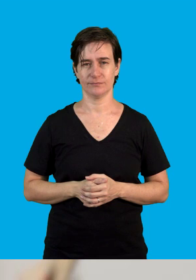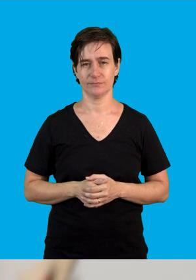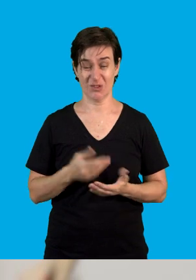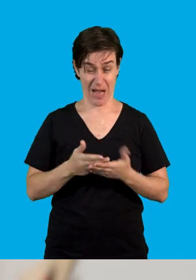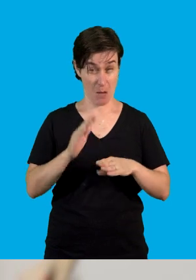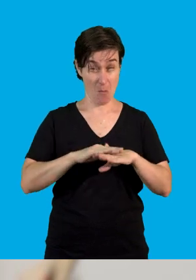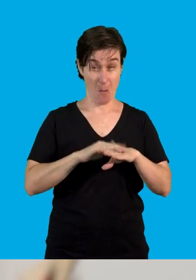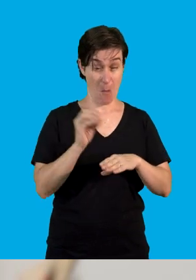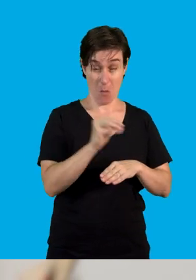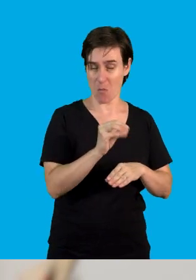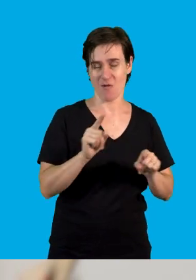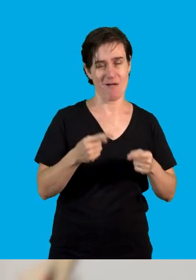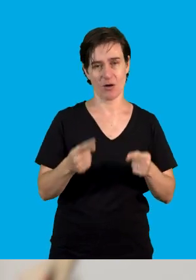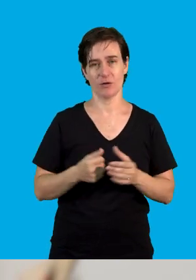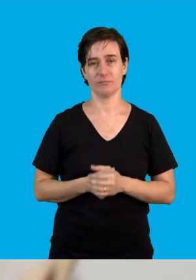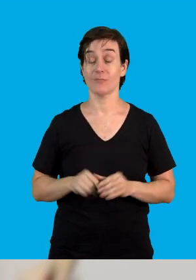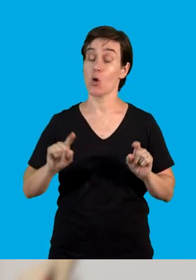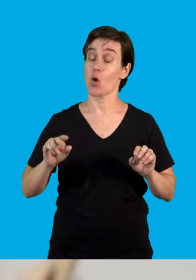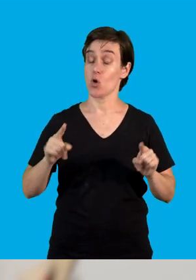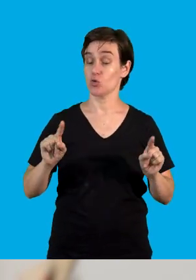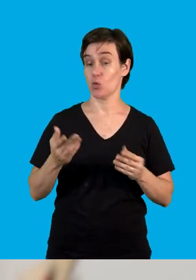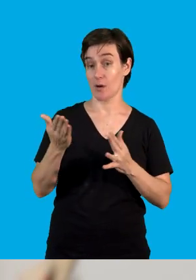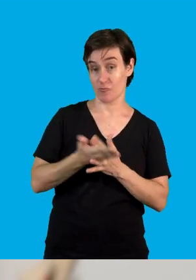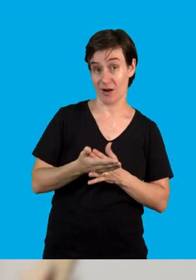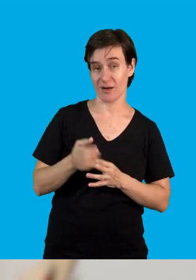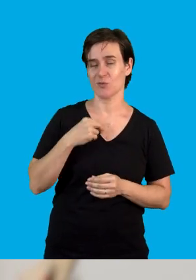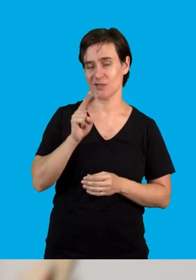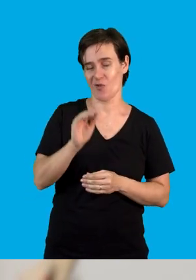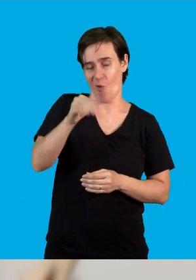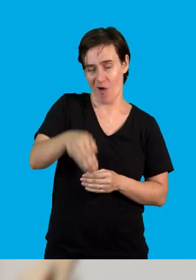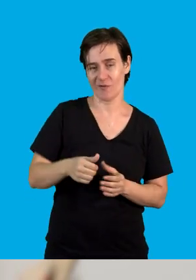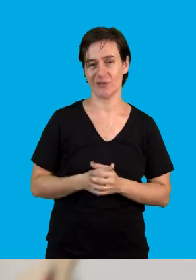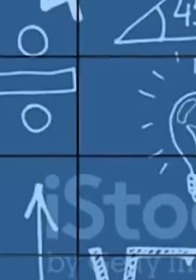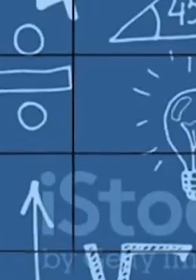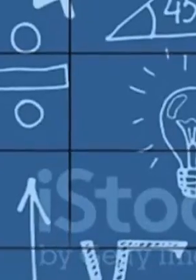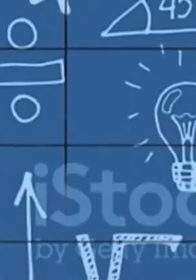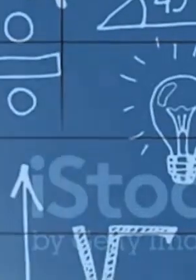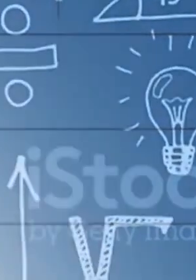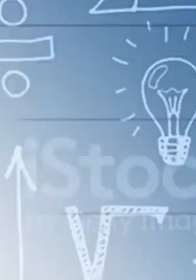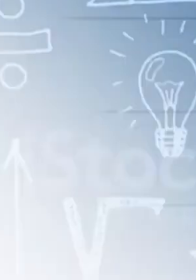Let's quickly go to an ad break, and then we'll see you just now for the rest of our lesson.